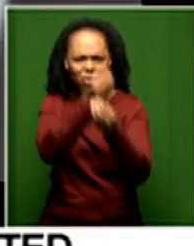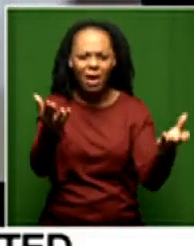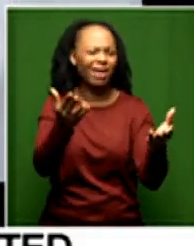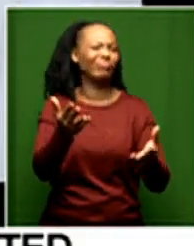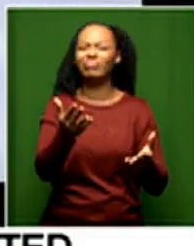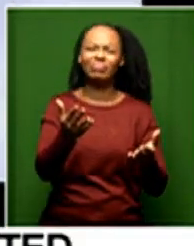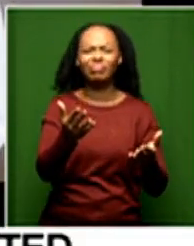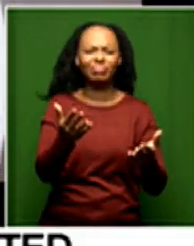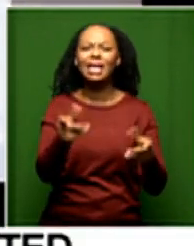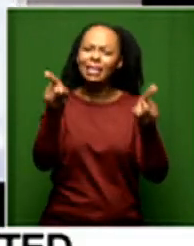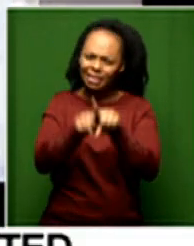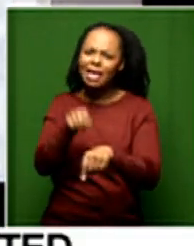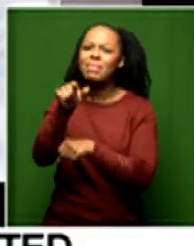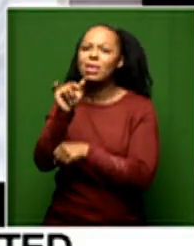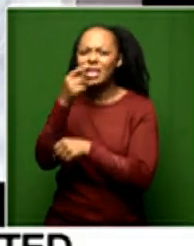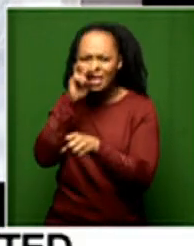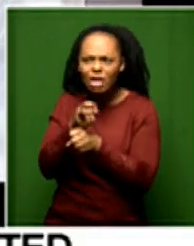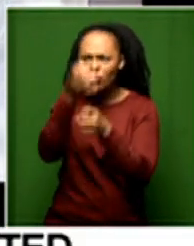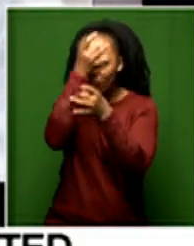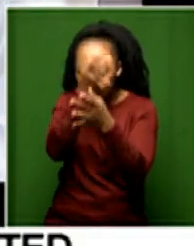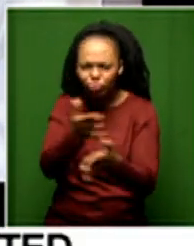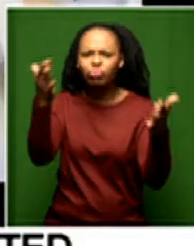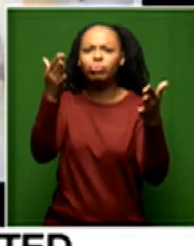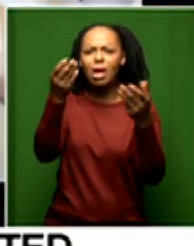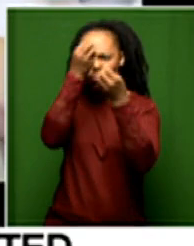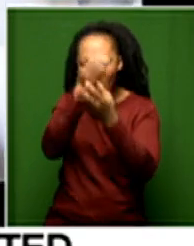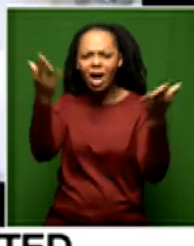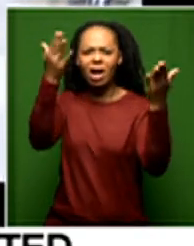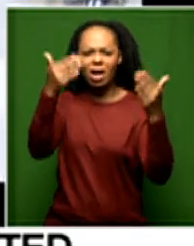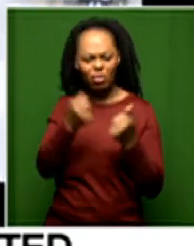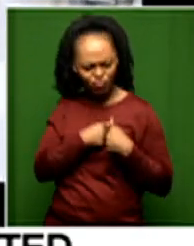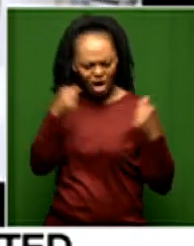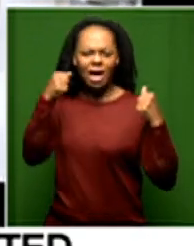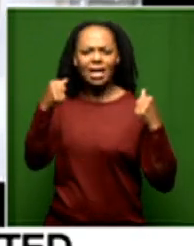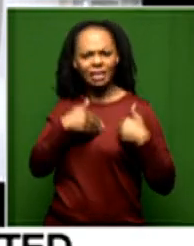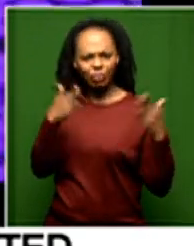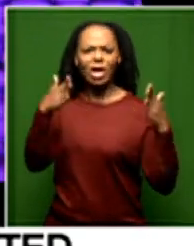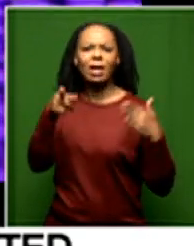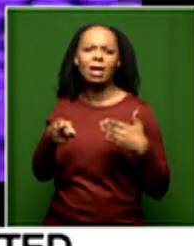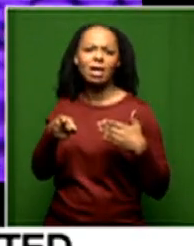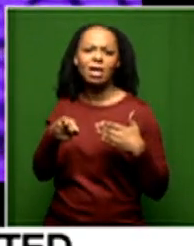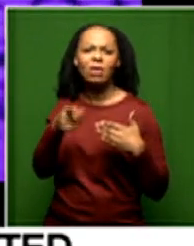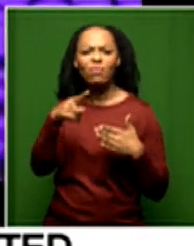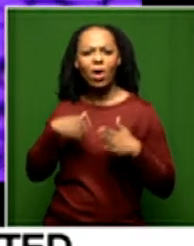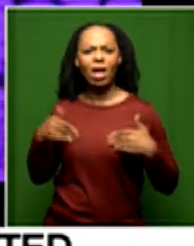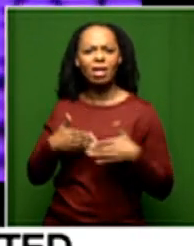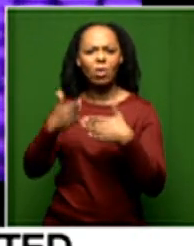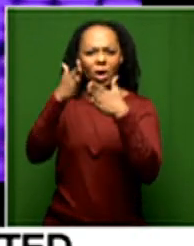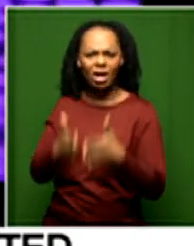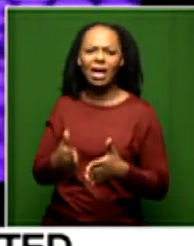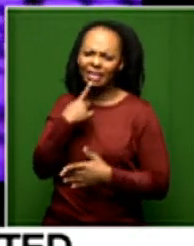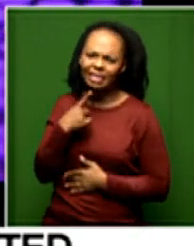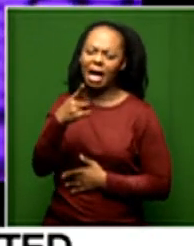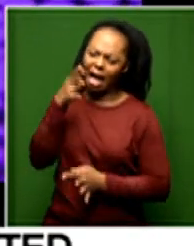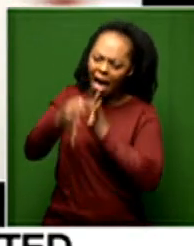even have time for those healthcare workers who are really not wanting to take this vaccine,